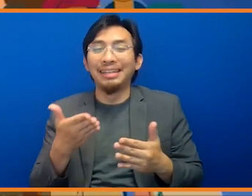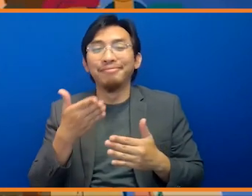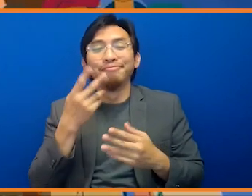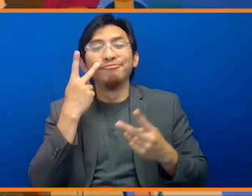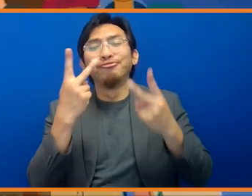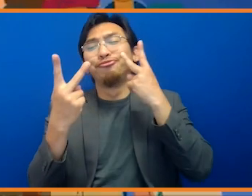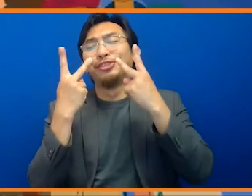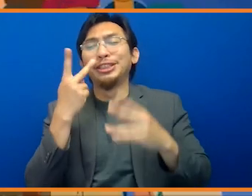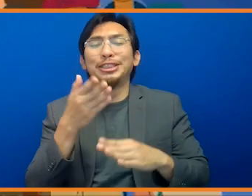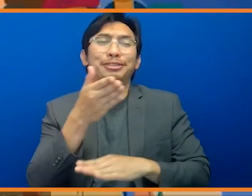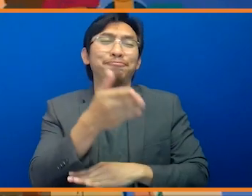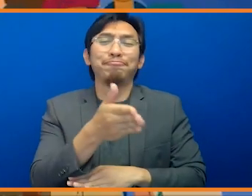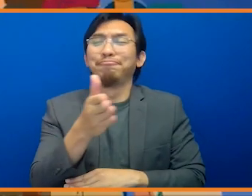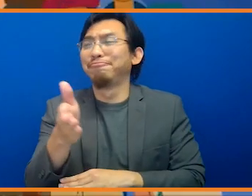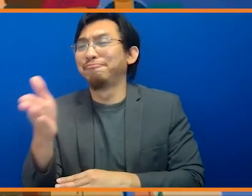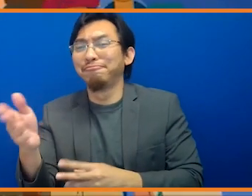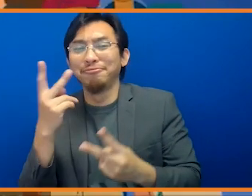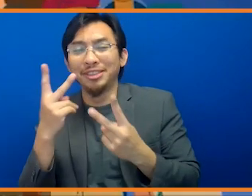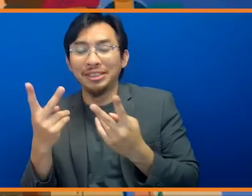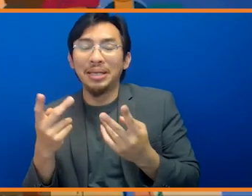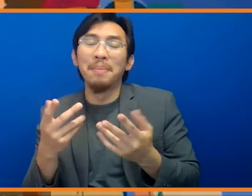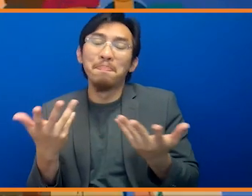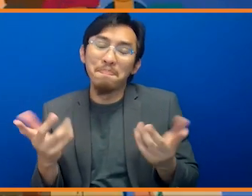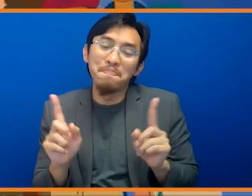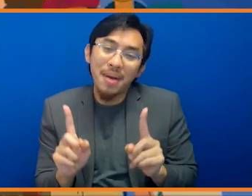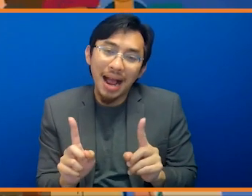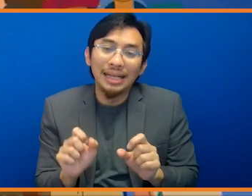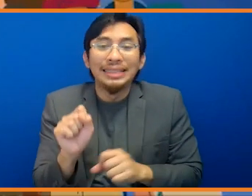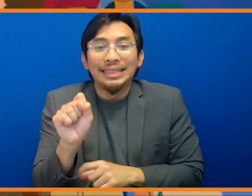there, but I